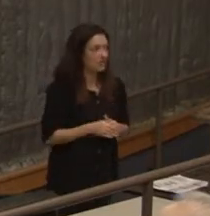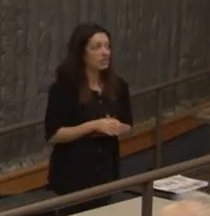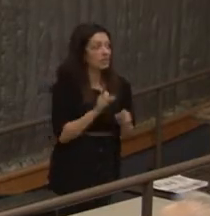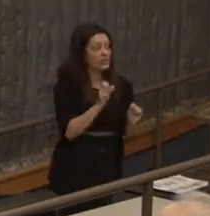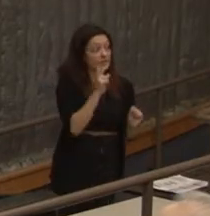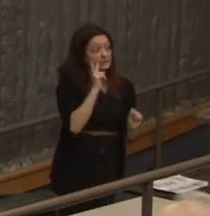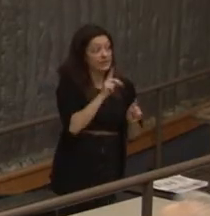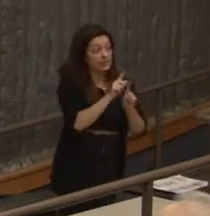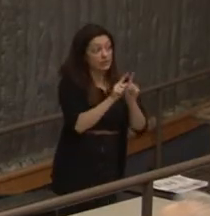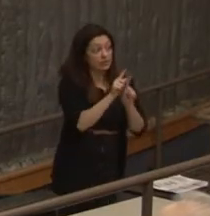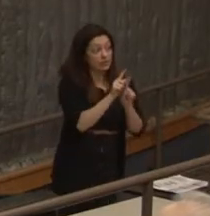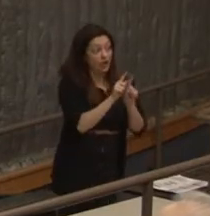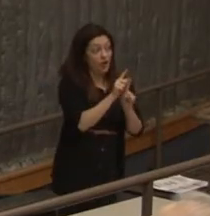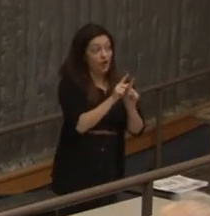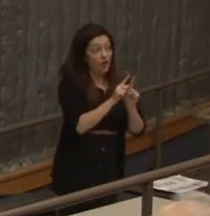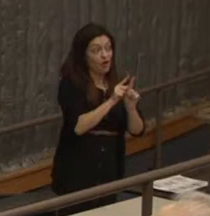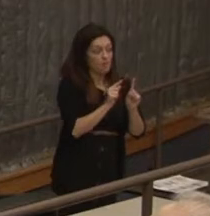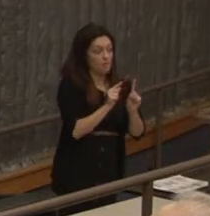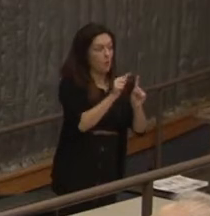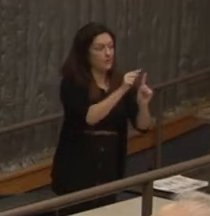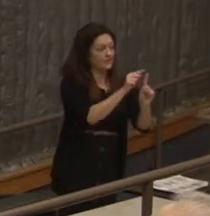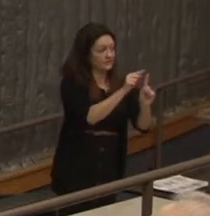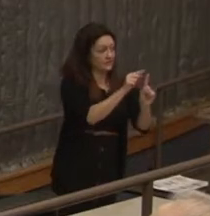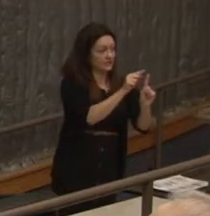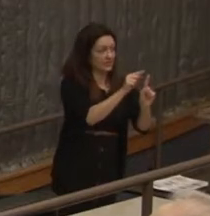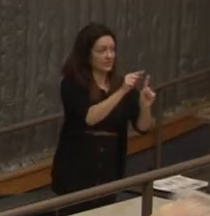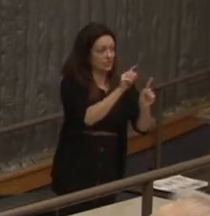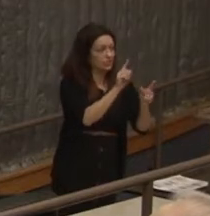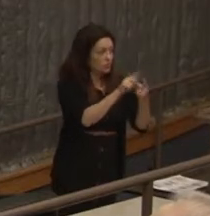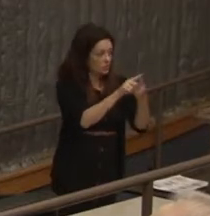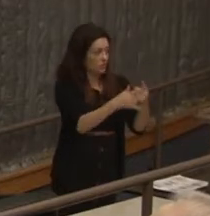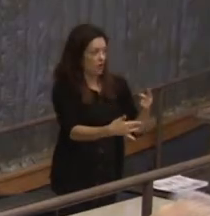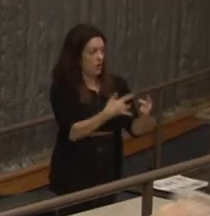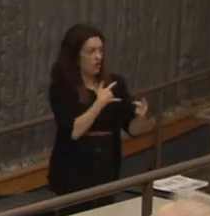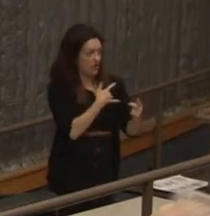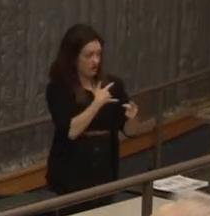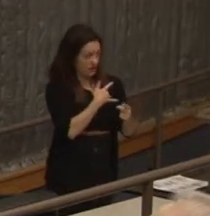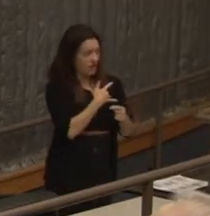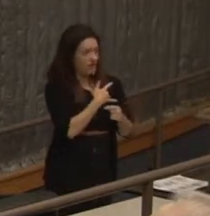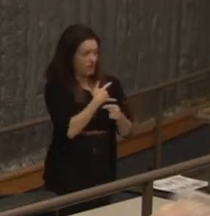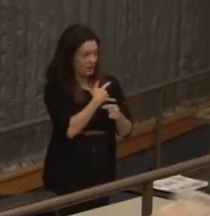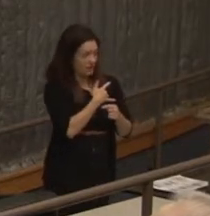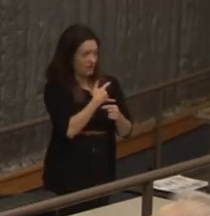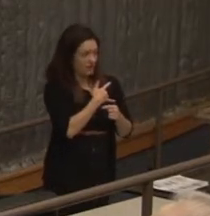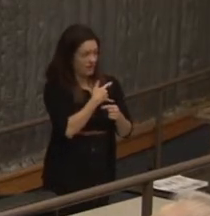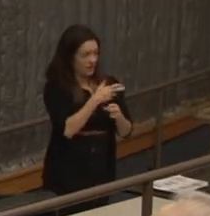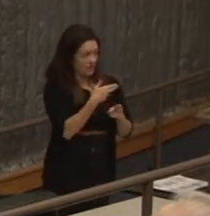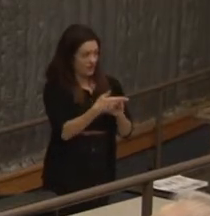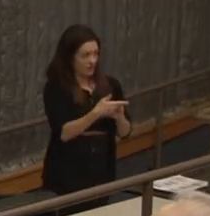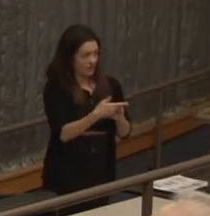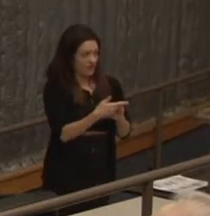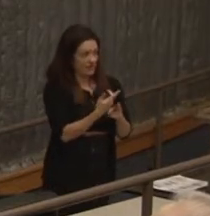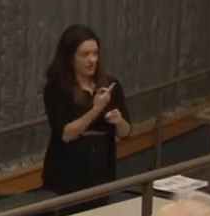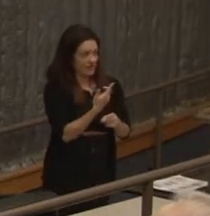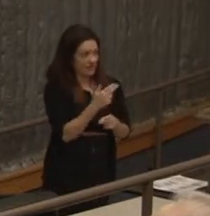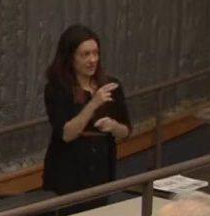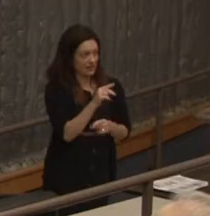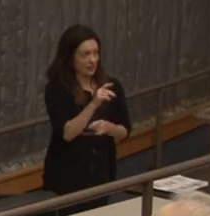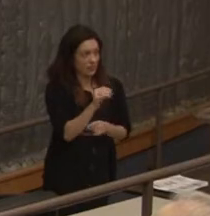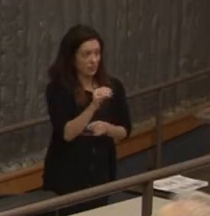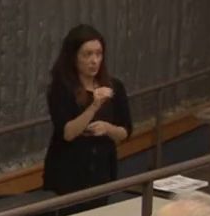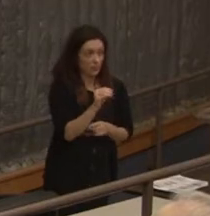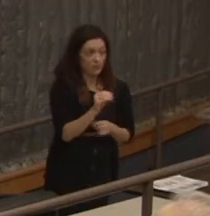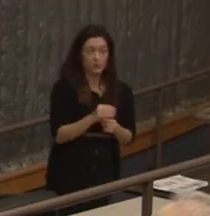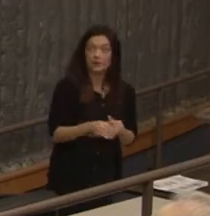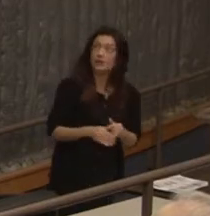points, and I'll talk about this in a minute, right into the heart. It's called ghetto, it's Vilna ghetto, and in order